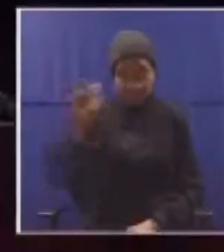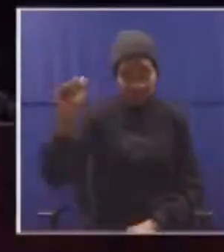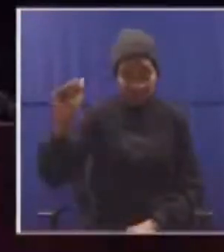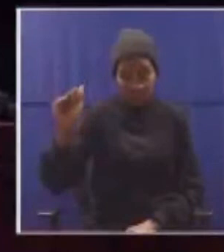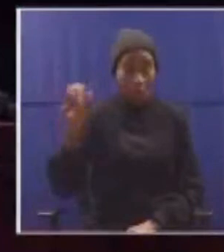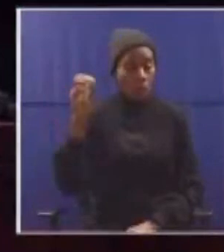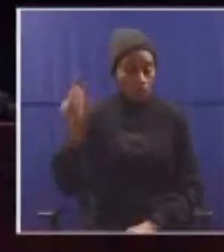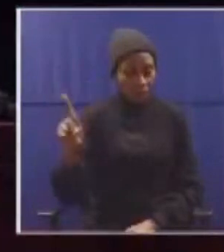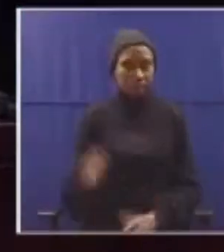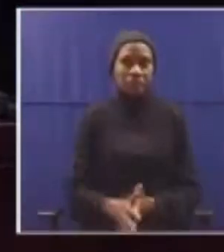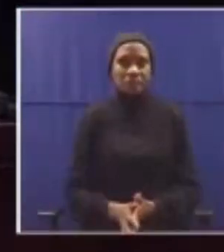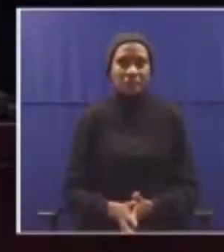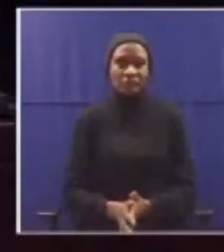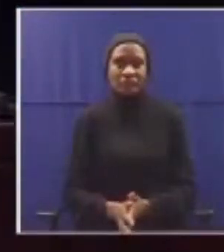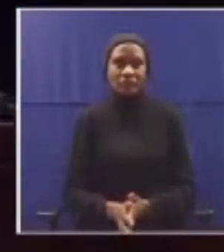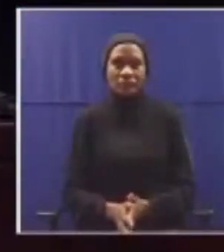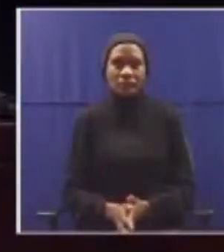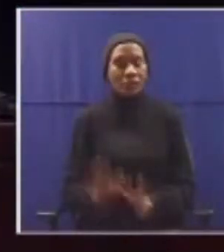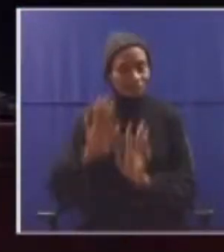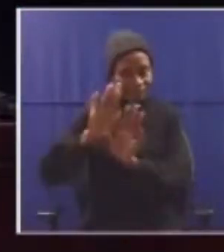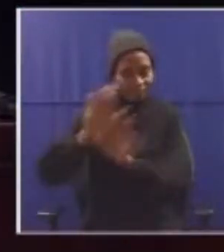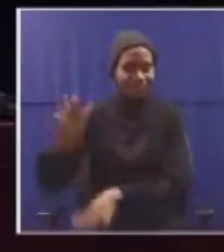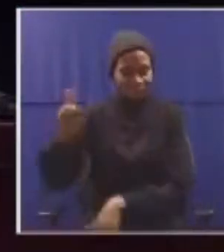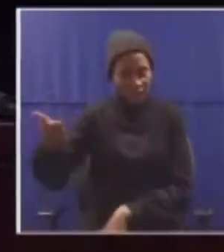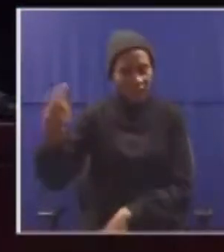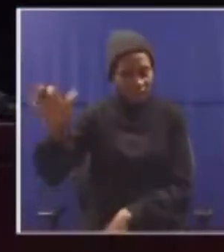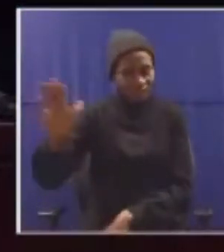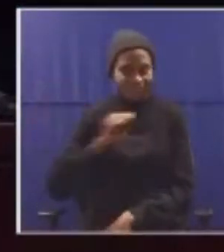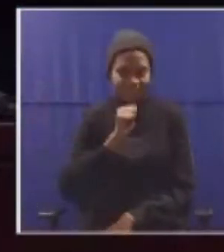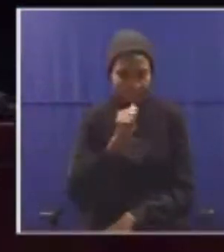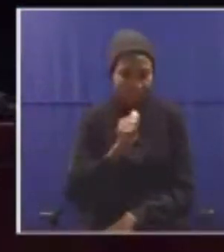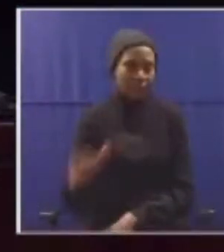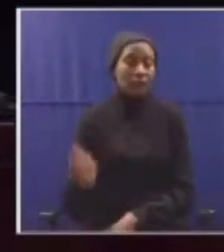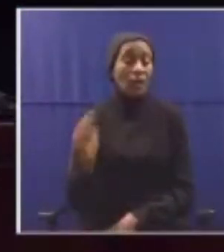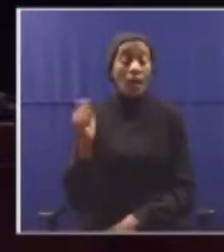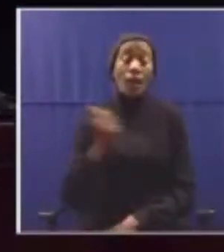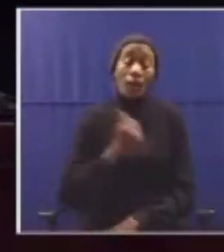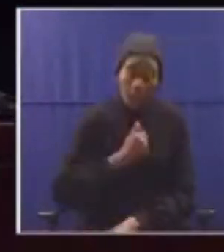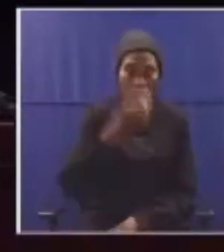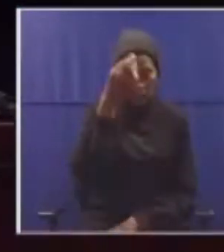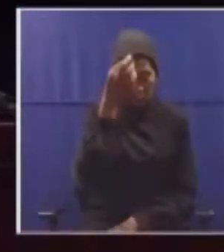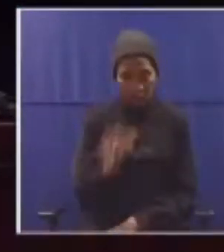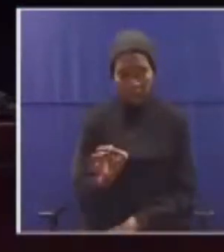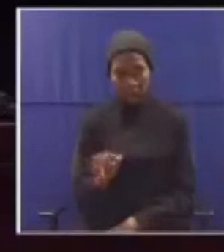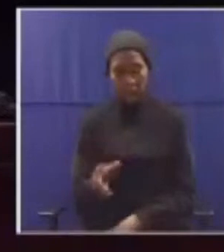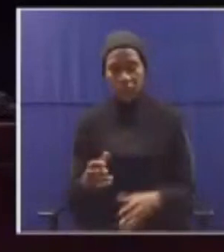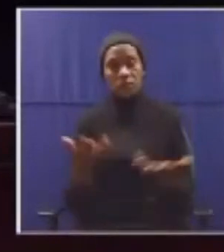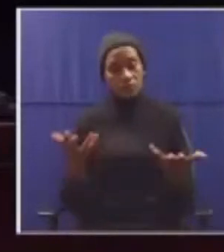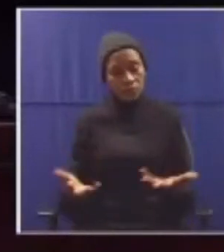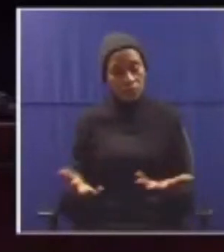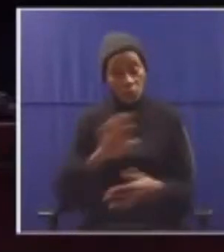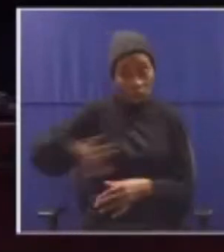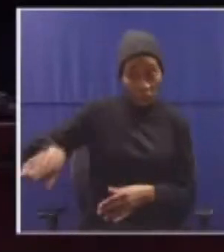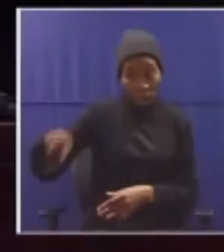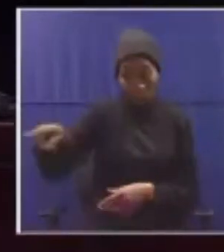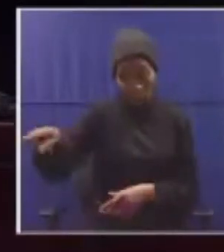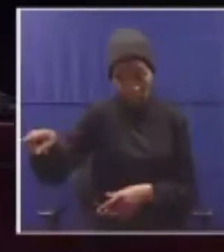Okay, let me leave you out then. Our government, leaving you